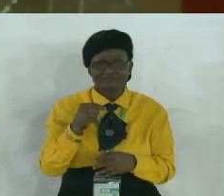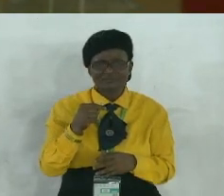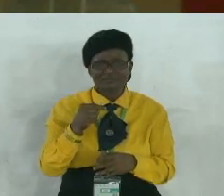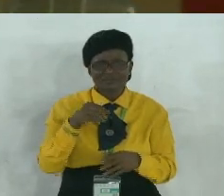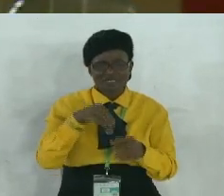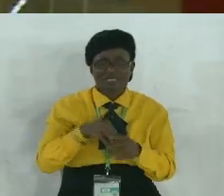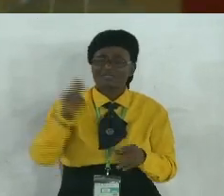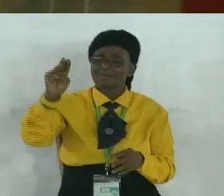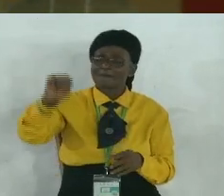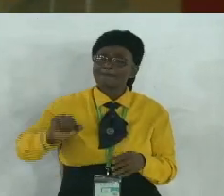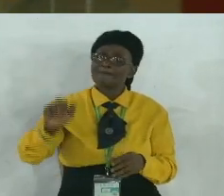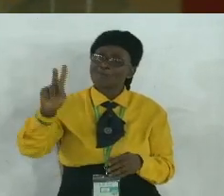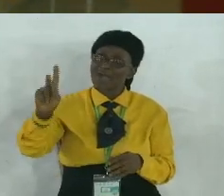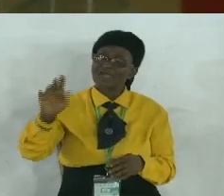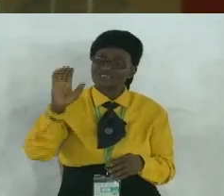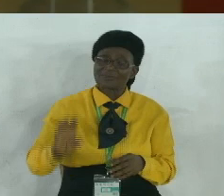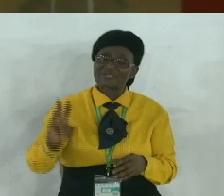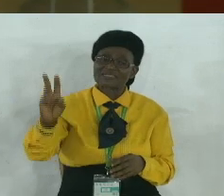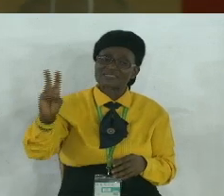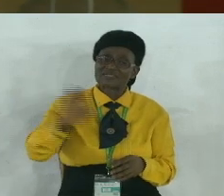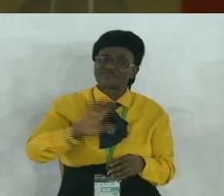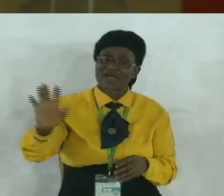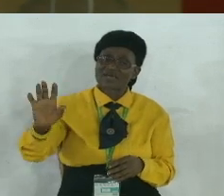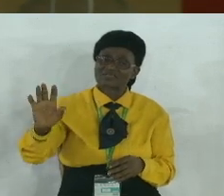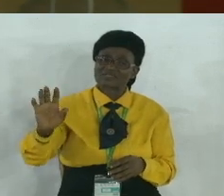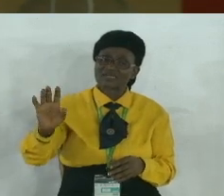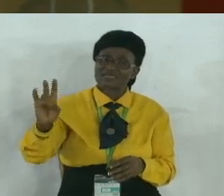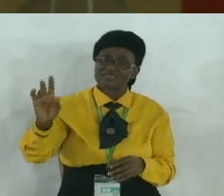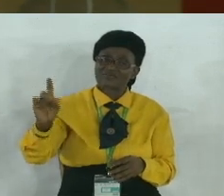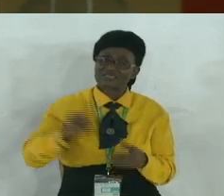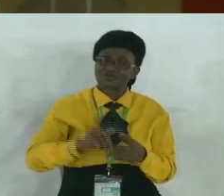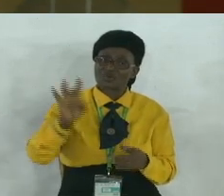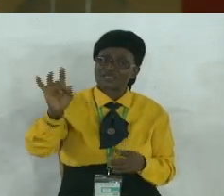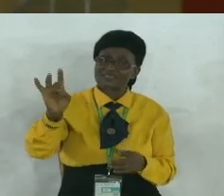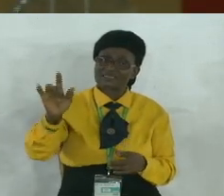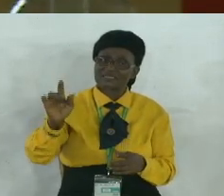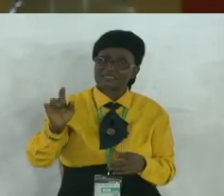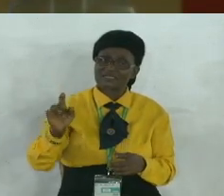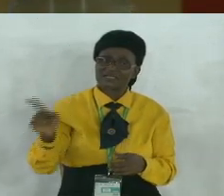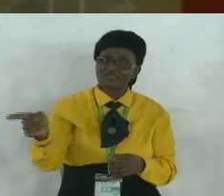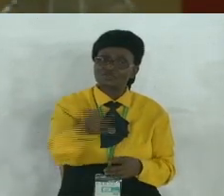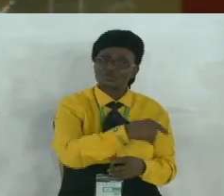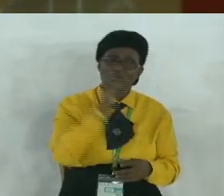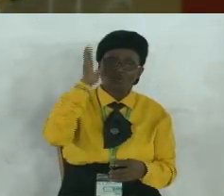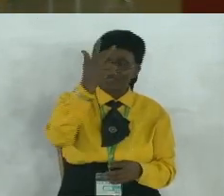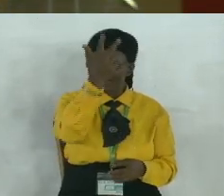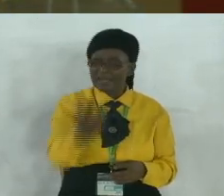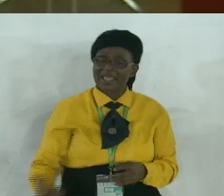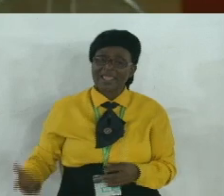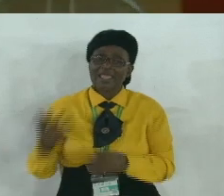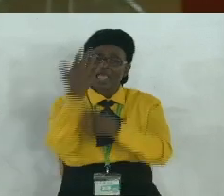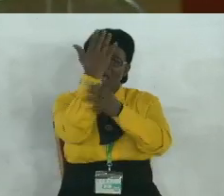in Mark chapter 16 from verse 17 to 18, Mark 16, 17 to 18, you shall lay